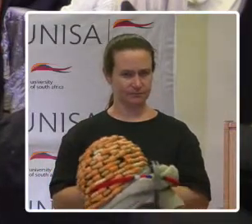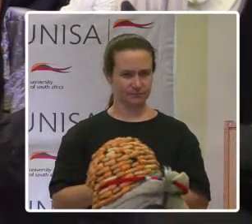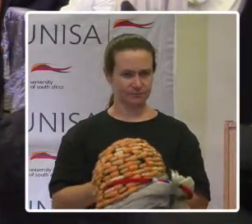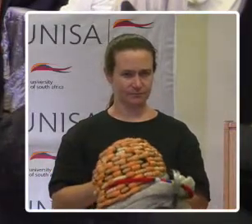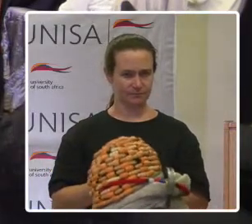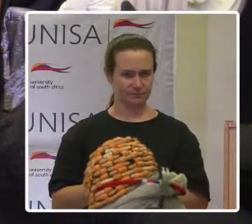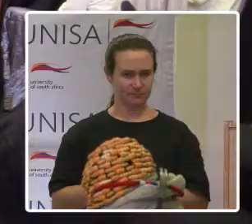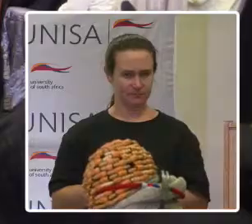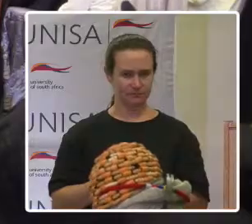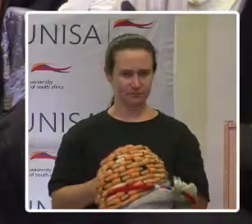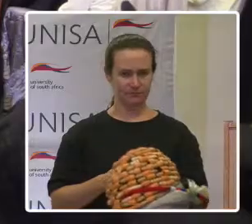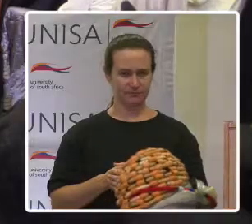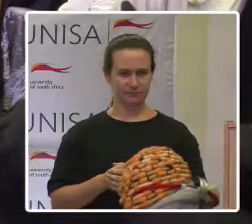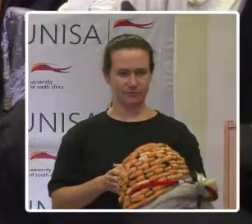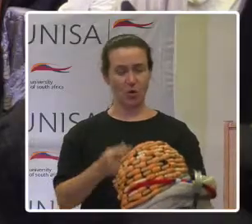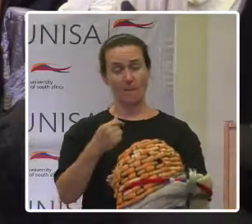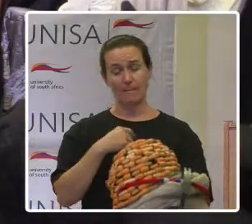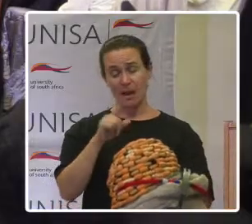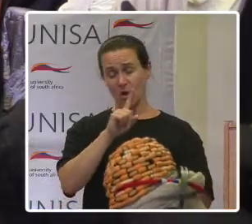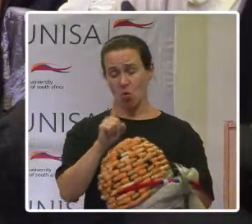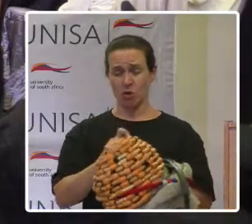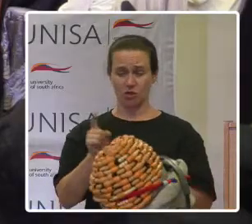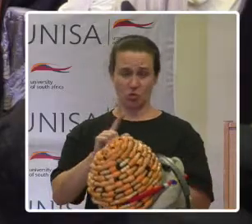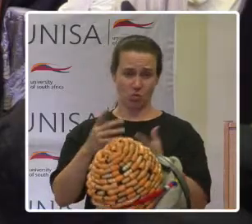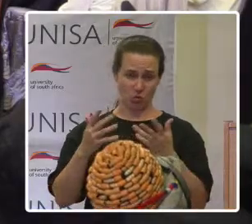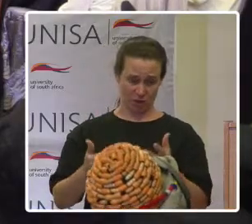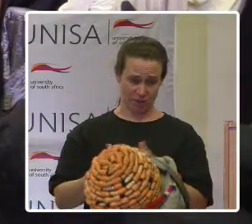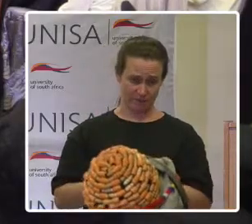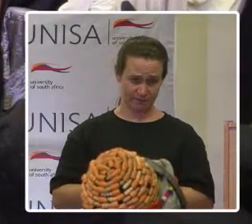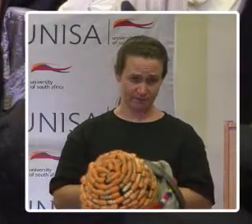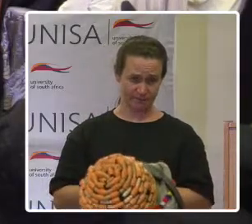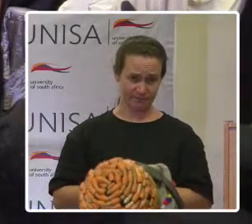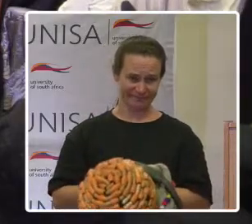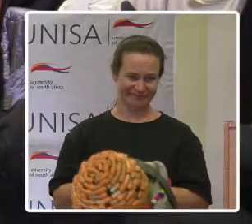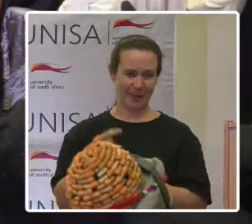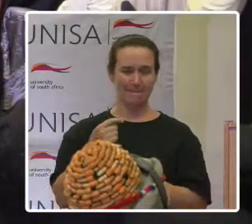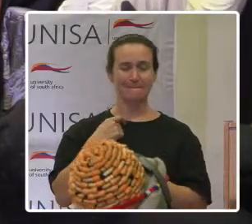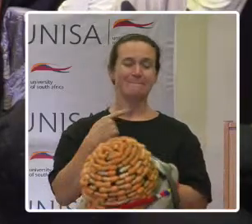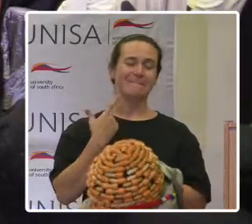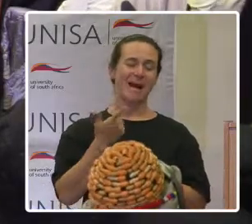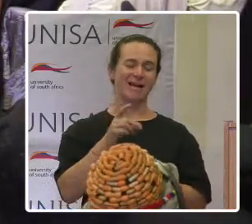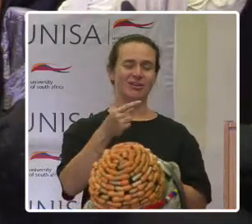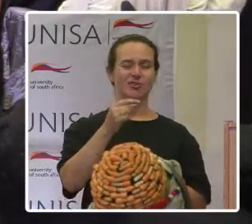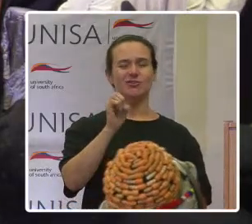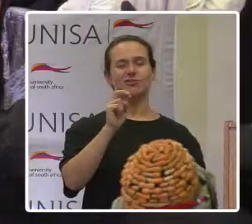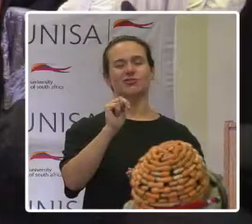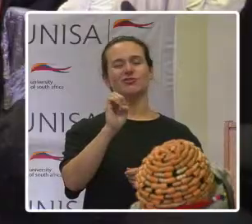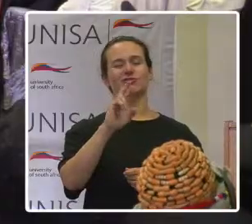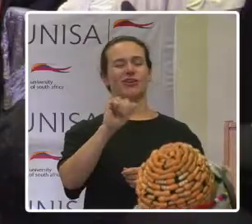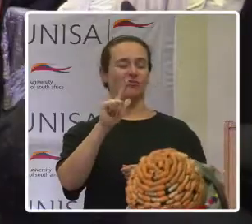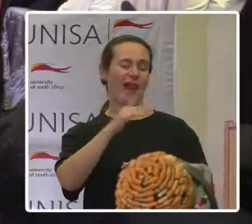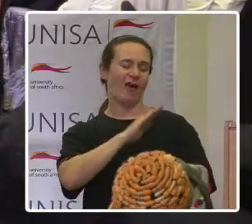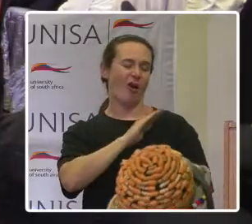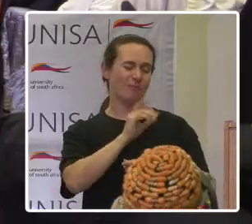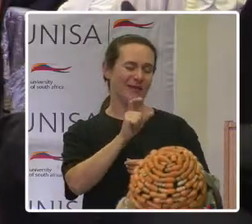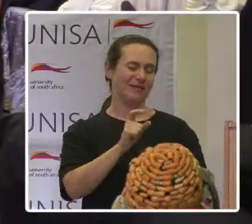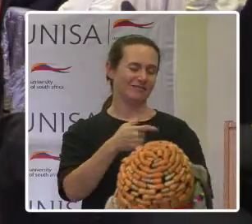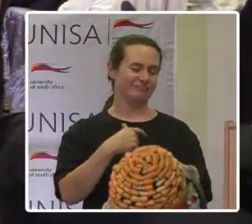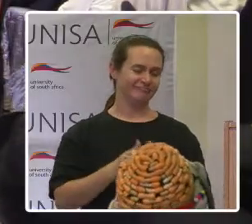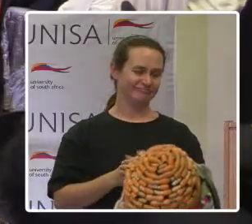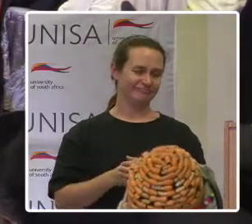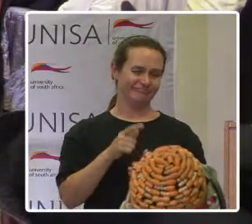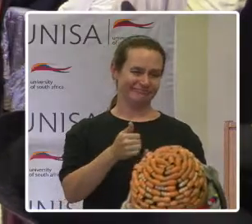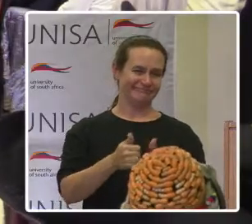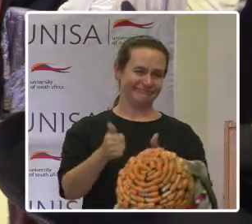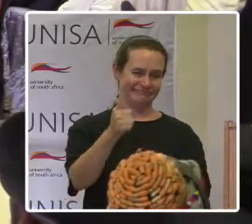have, General, you are General now. How do we deal with this